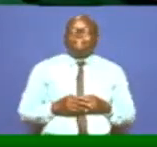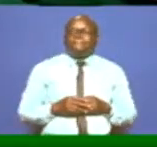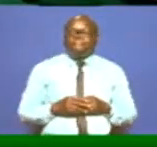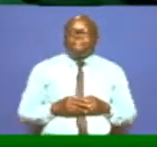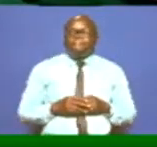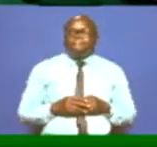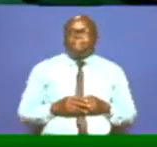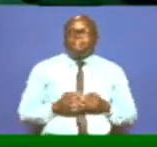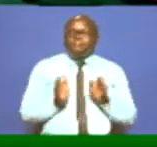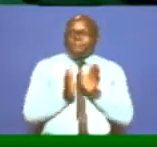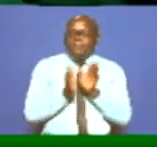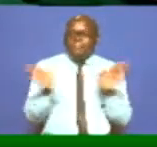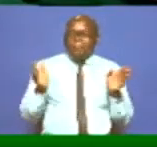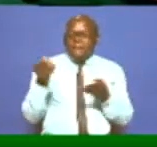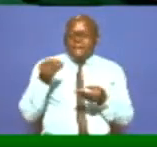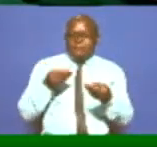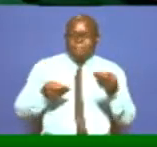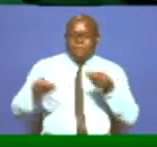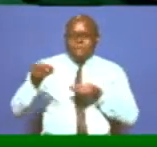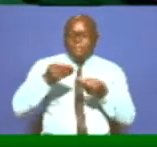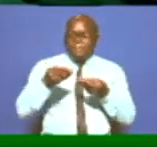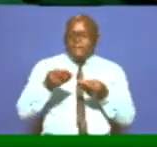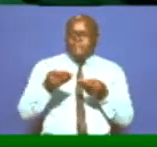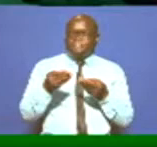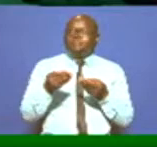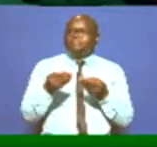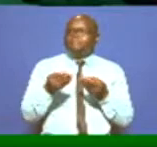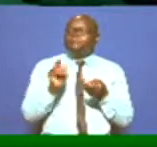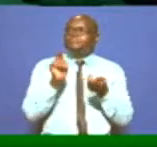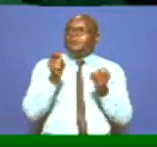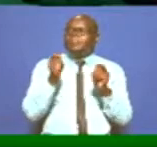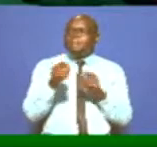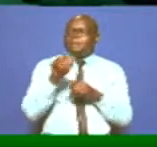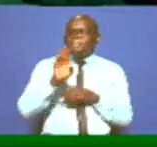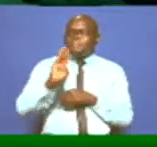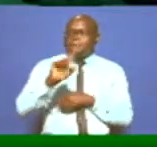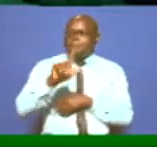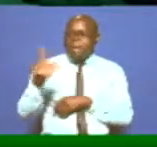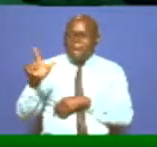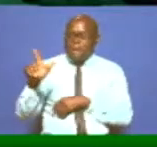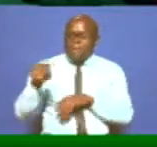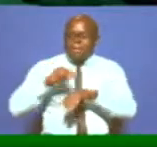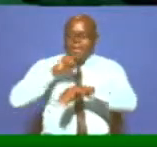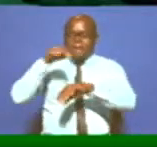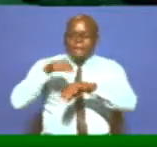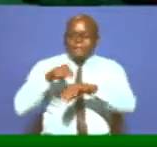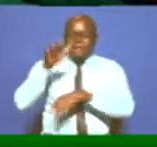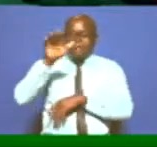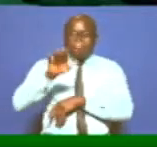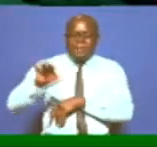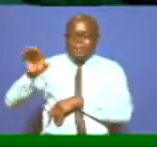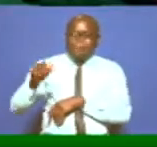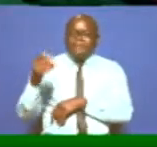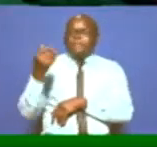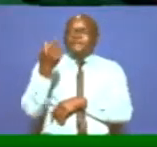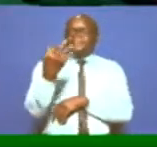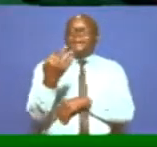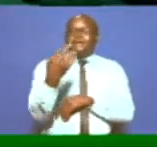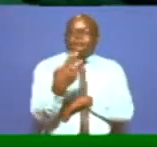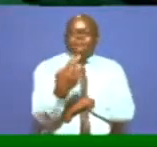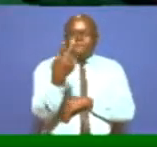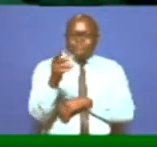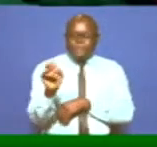The Public Procurement and Asset Disposal Amendment Bill, National Assembly Bill Number 34 of